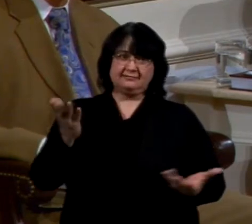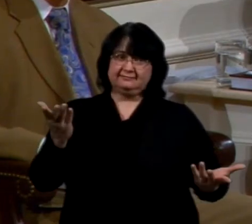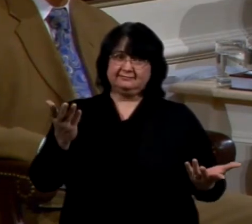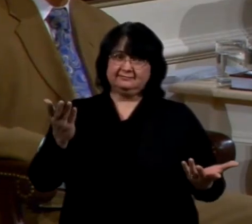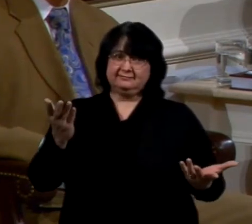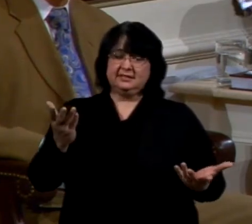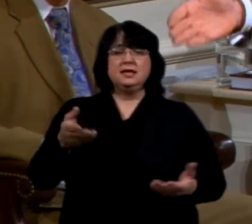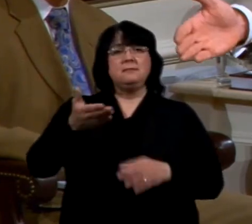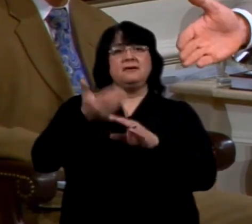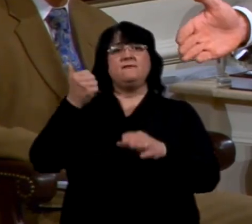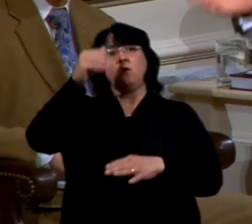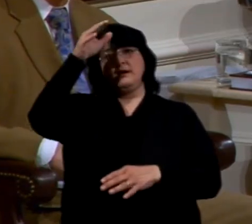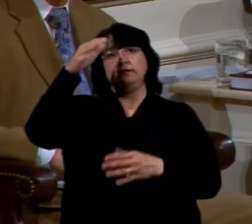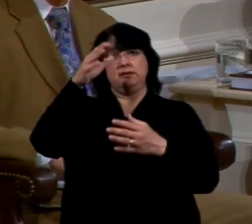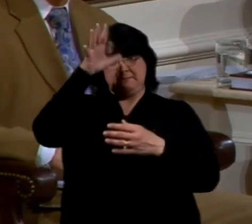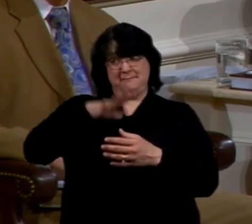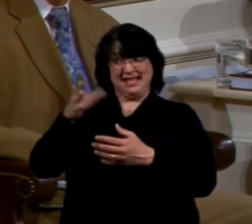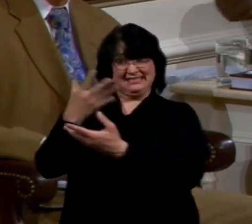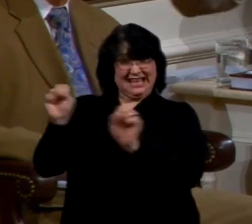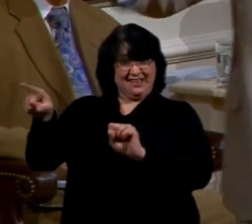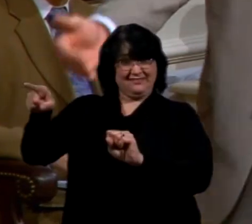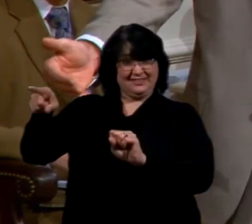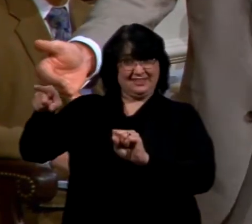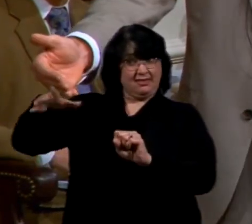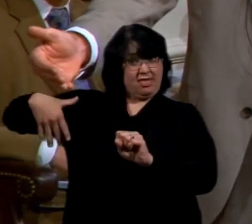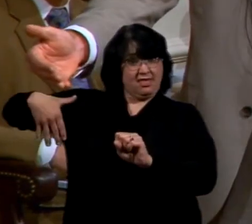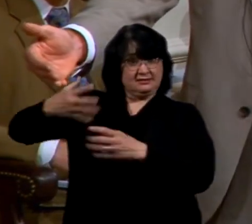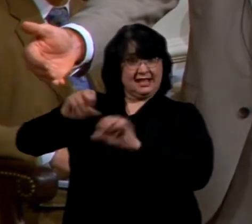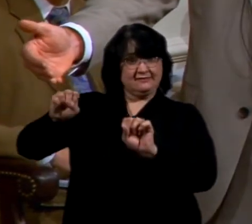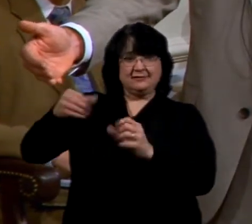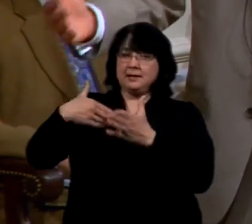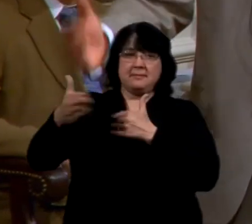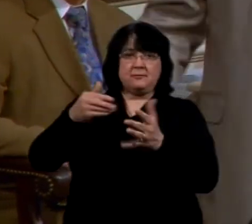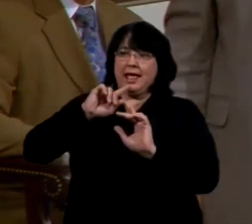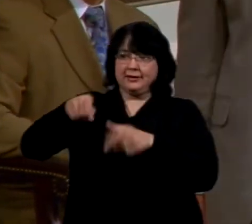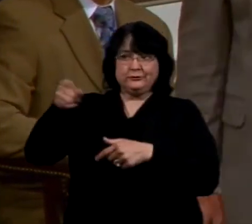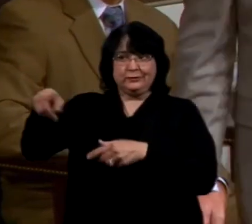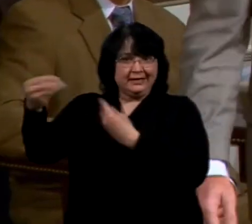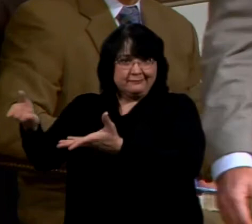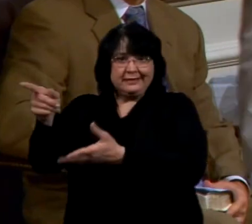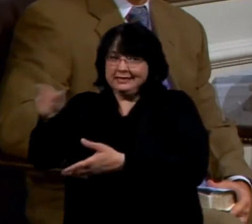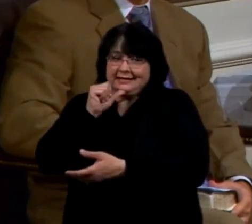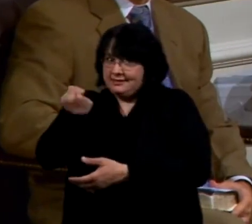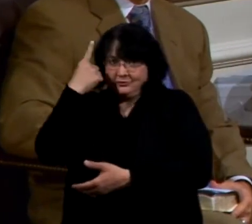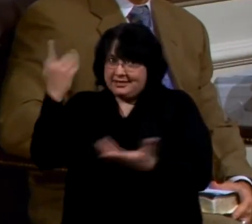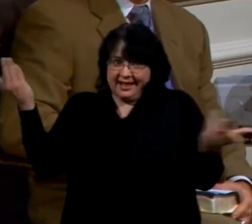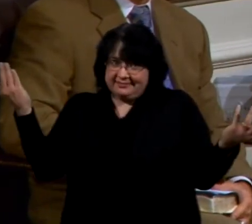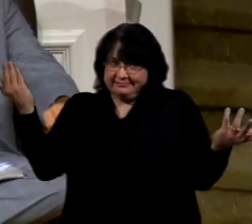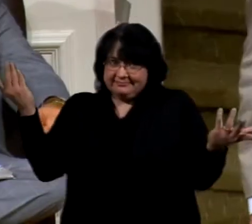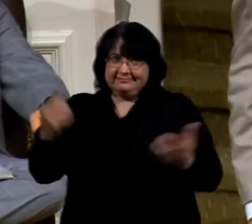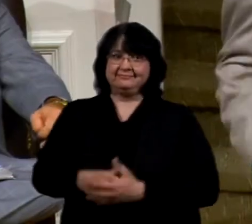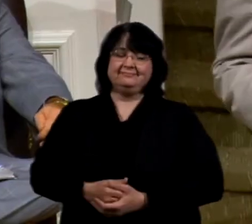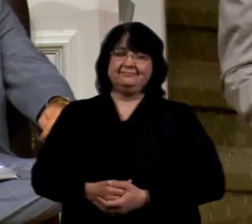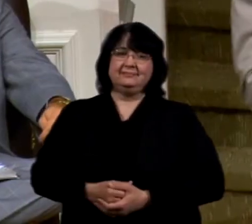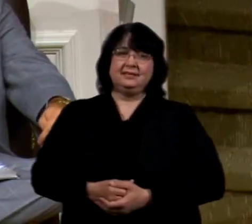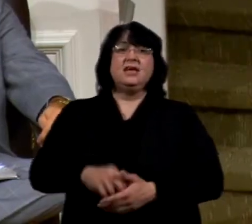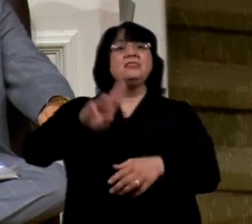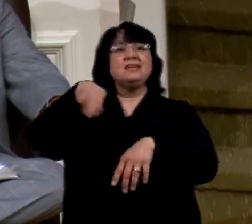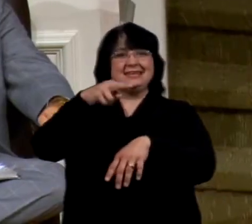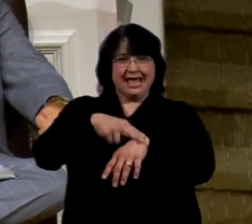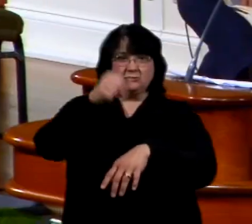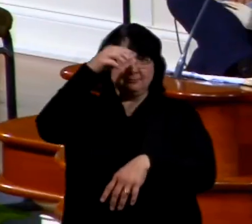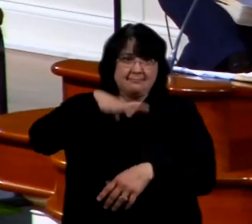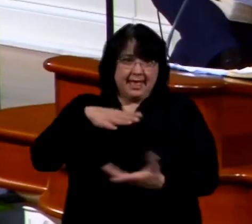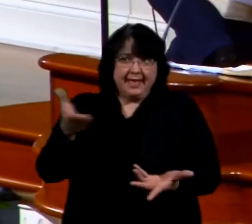a saved man is saved, I don't care what answer you give him, he ain't going to understand it. The natural